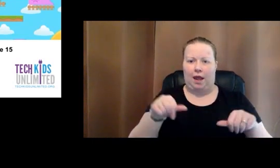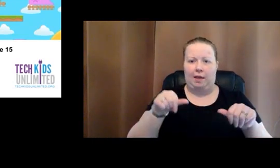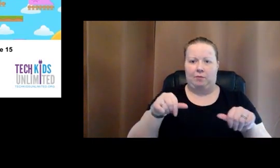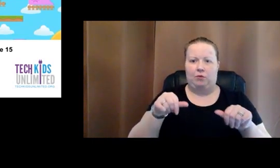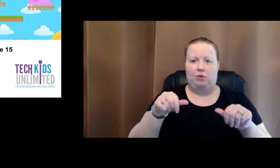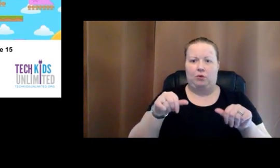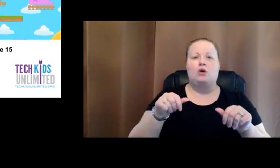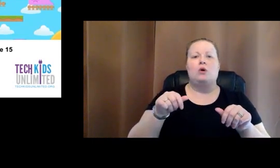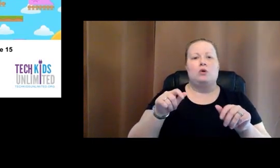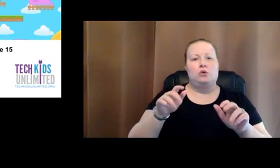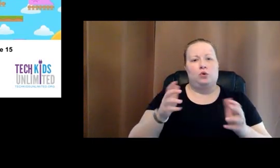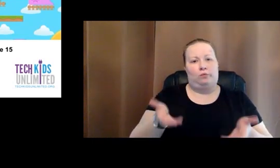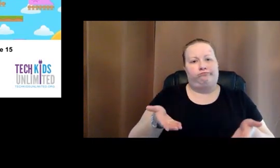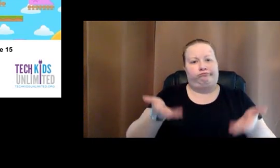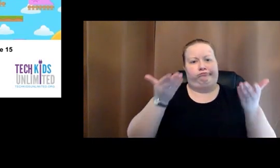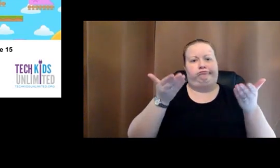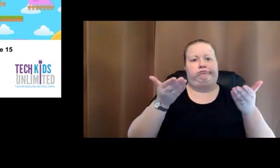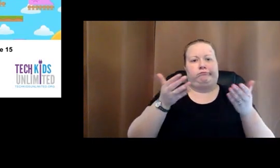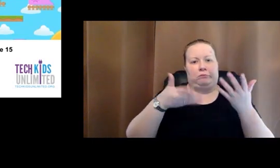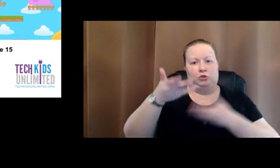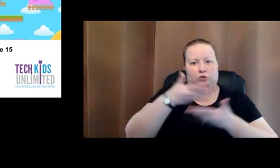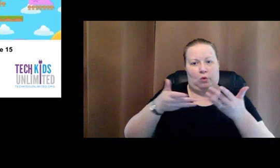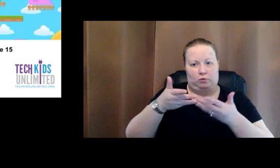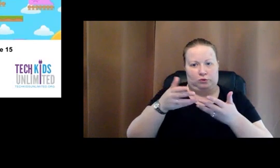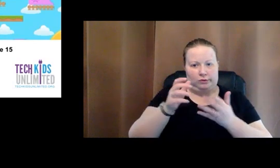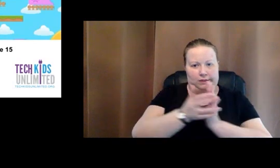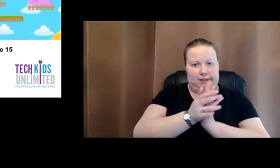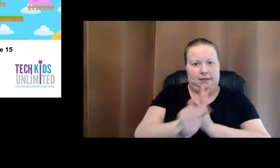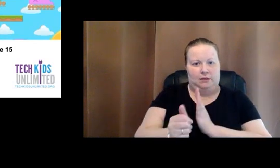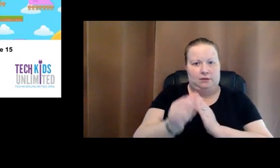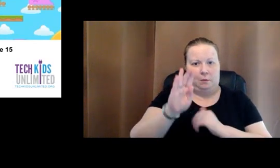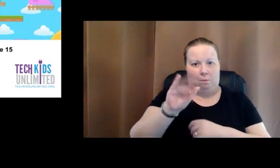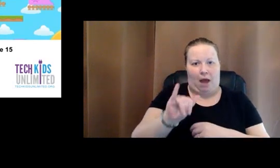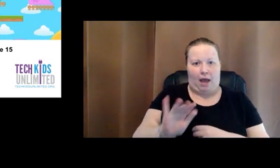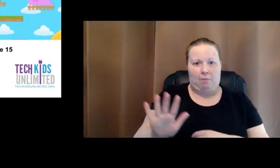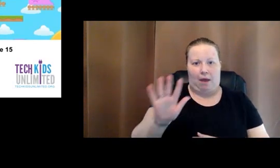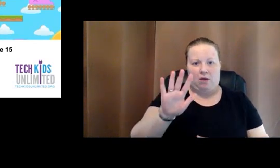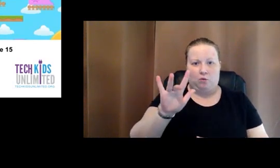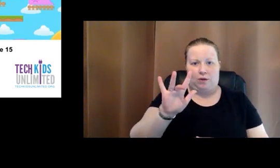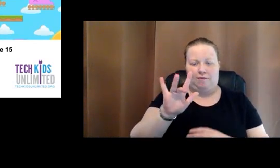push up the social skills, by about 25%.